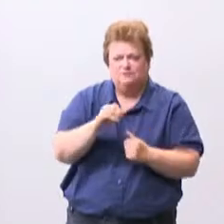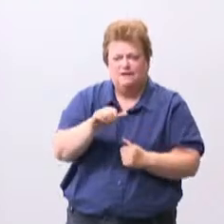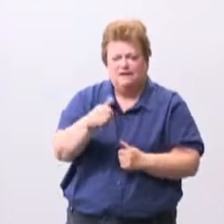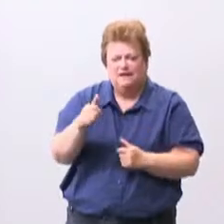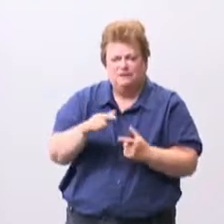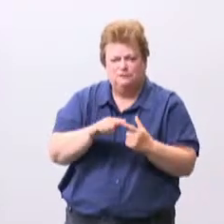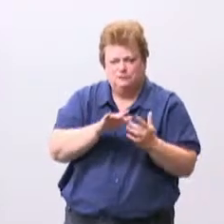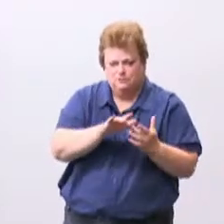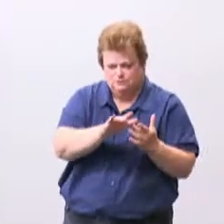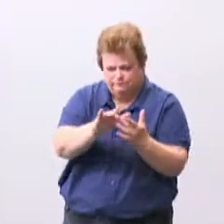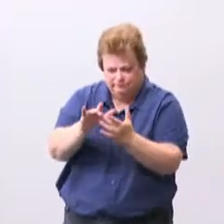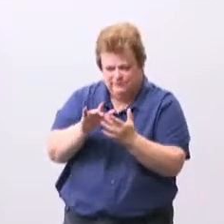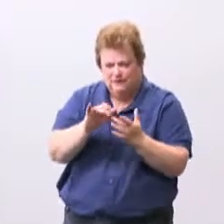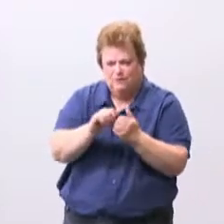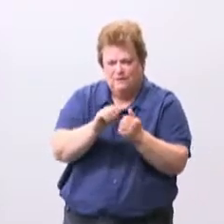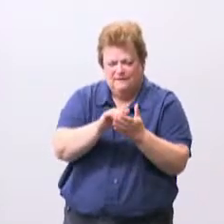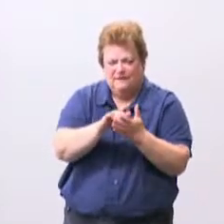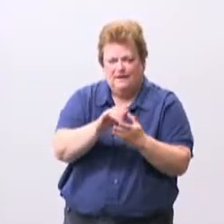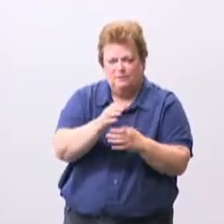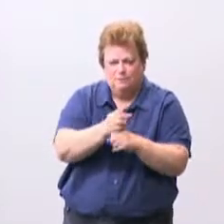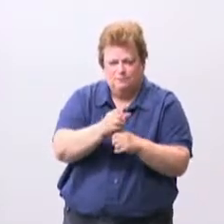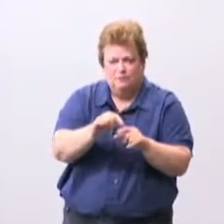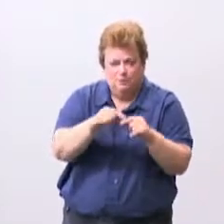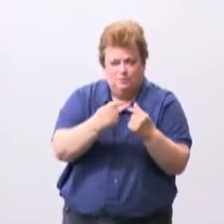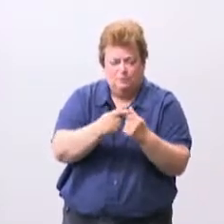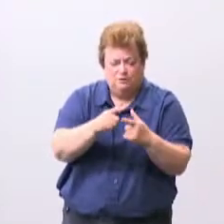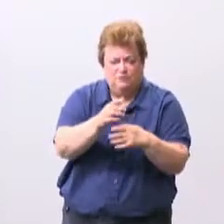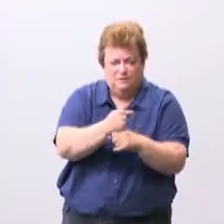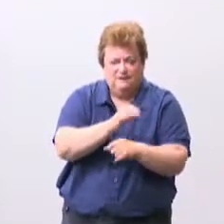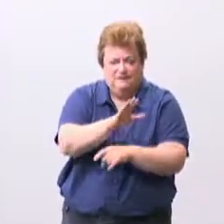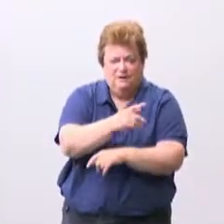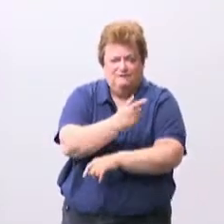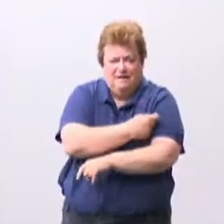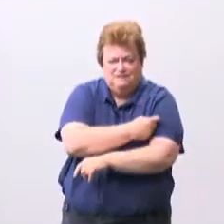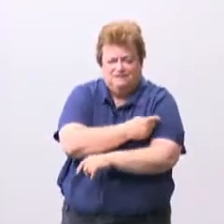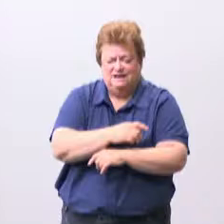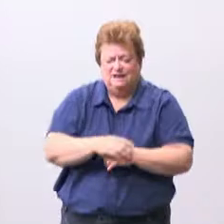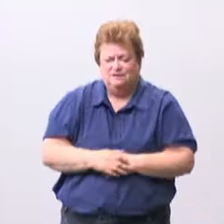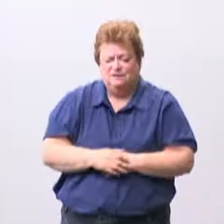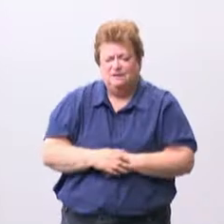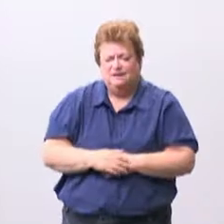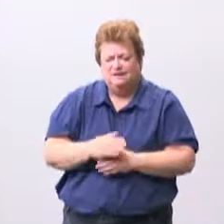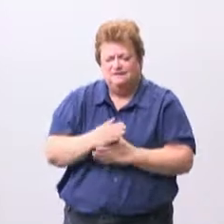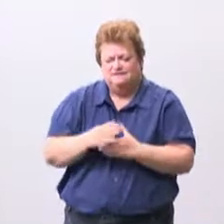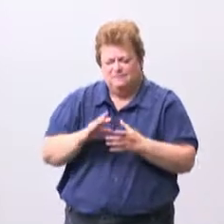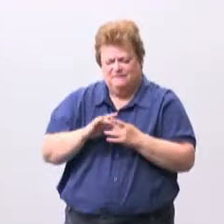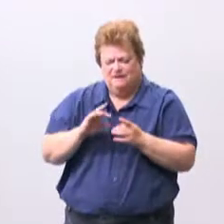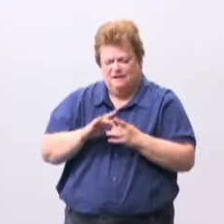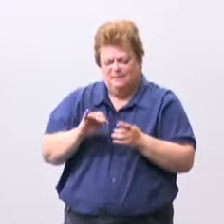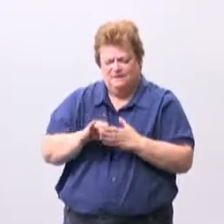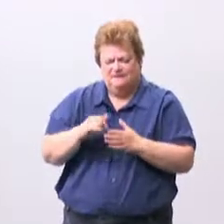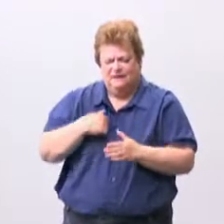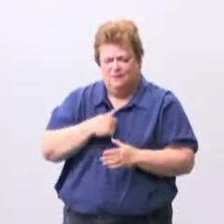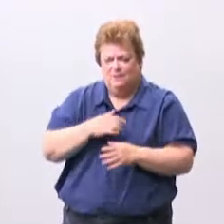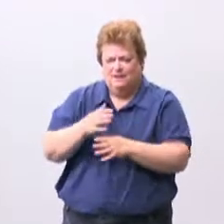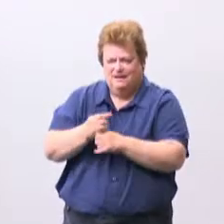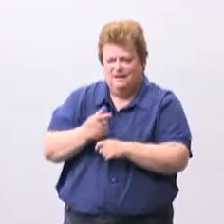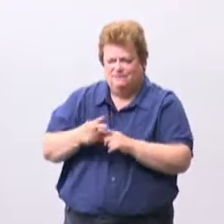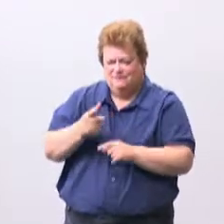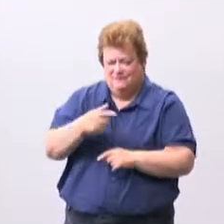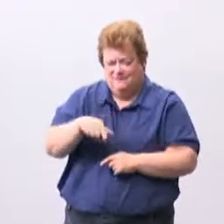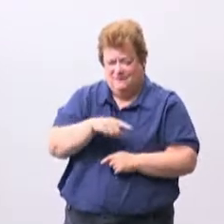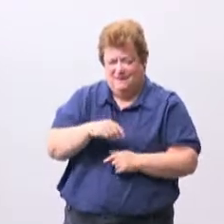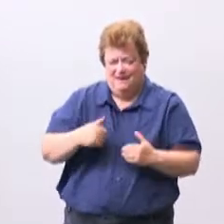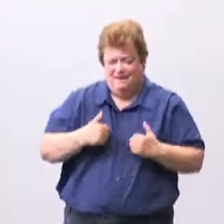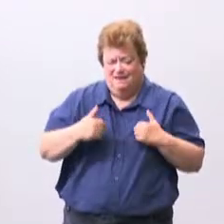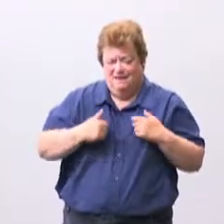to reach out to that group to get vaccinated. I think part of the comments we still get from some individuals in that age group